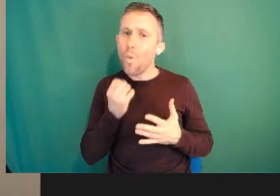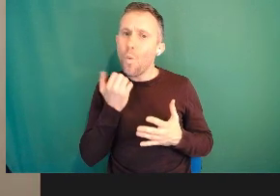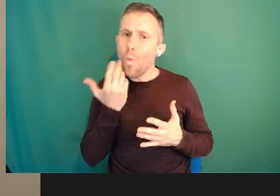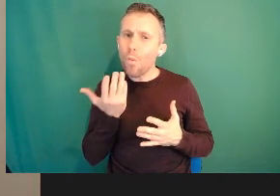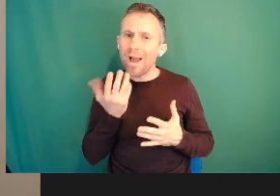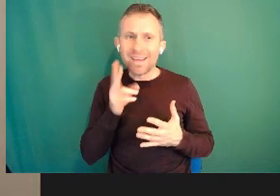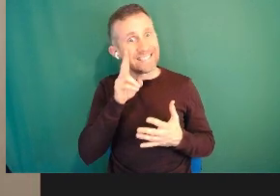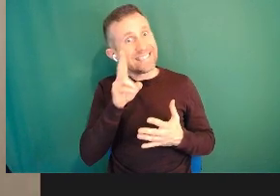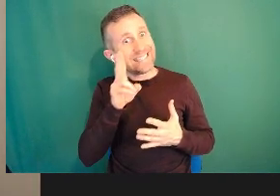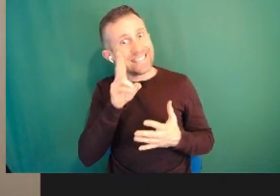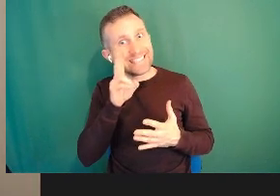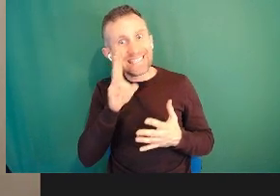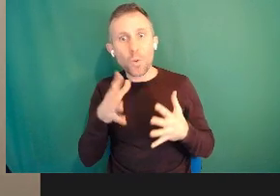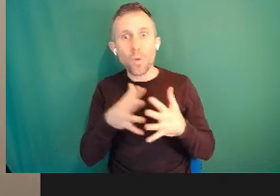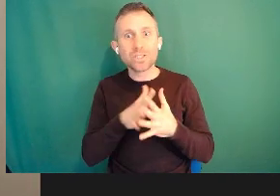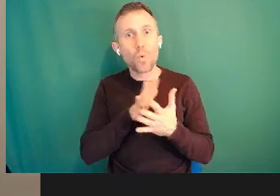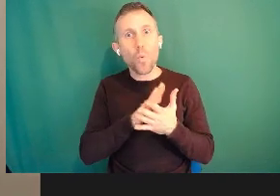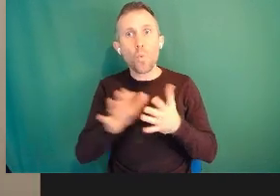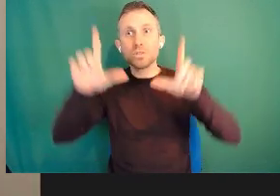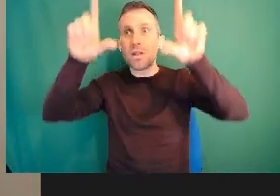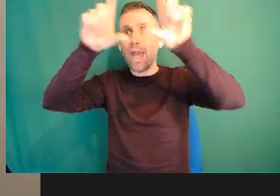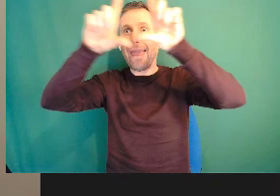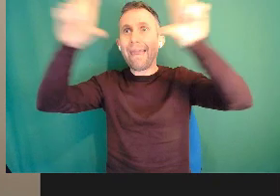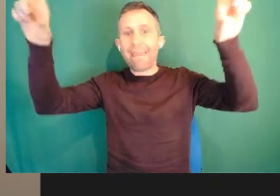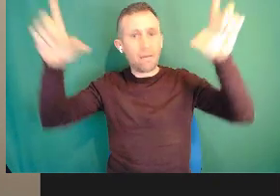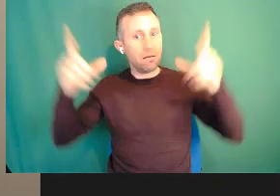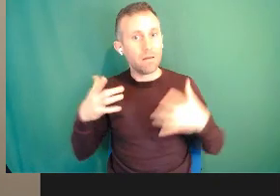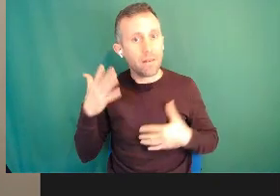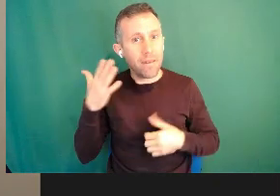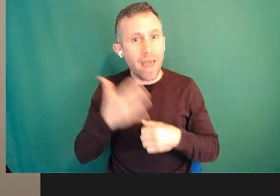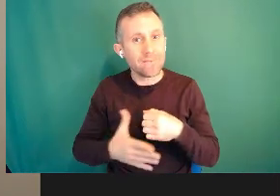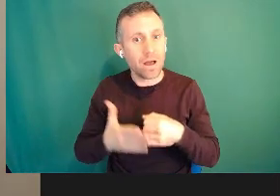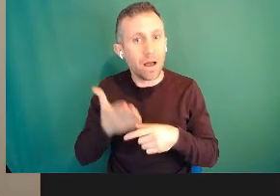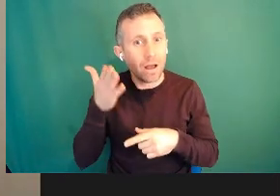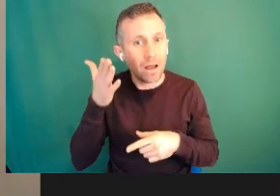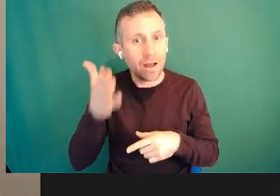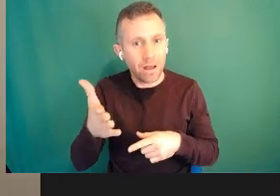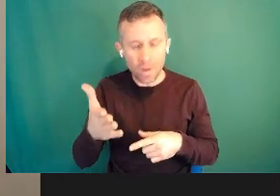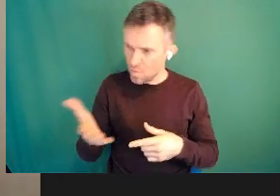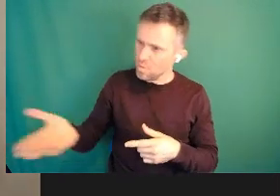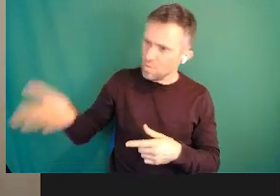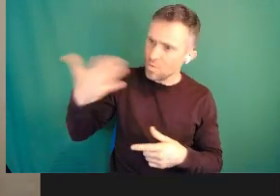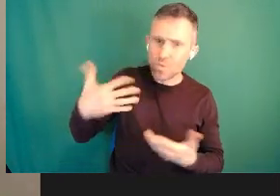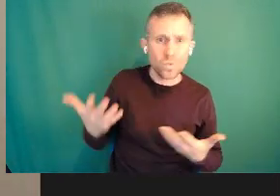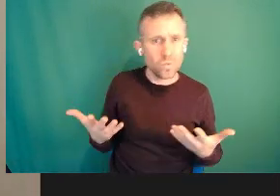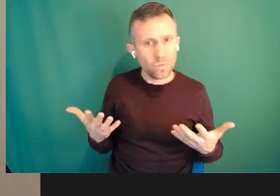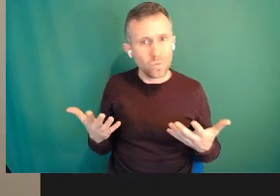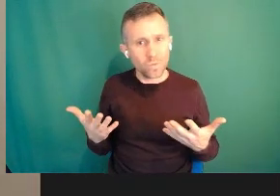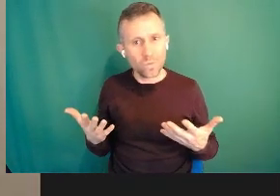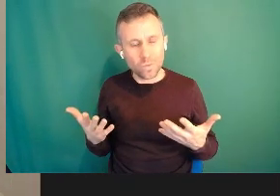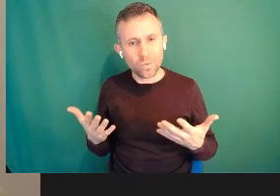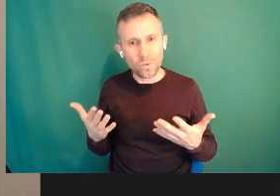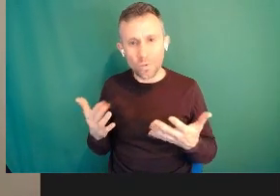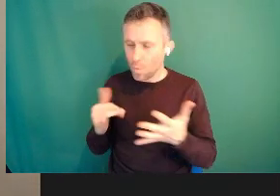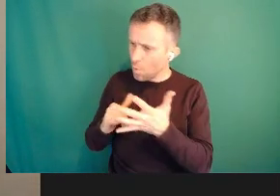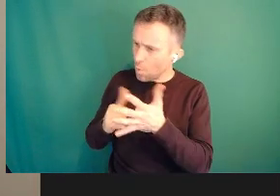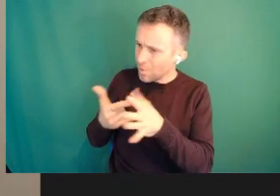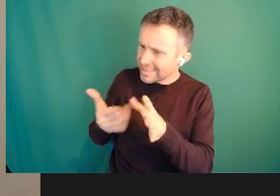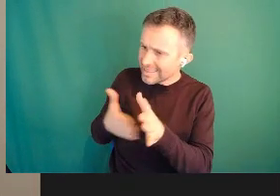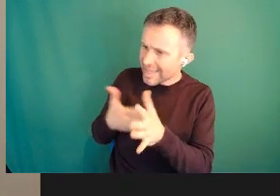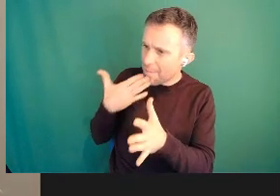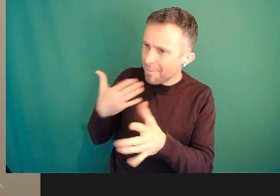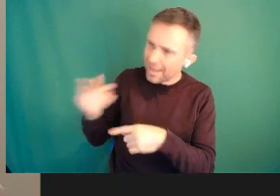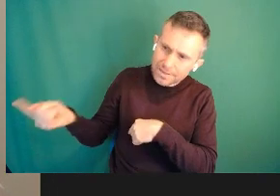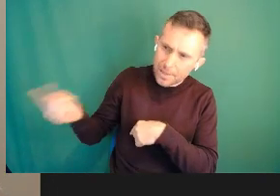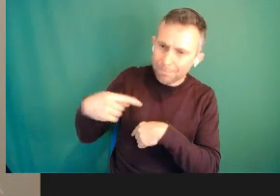Fabulous. Yeah, we'd love to see you. Yeah, that would be good, Sam. I'm thinking the same myself. I don't live close, but I've been past it so many